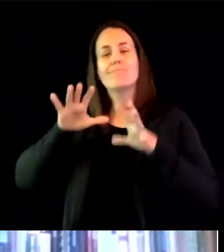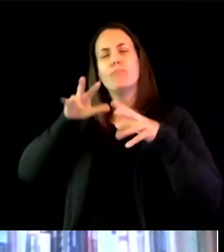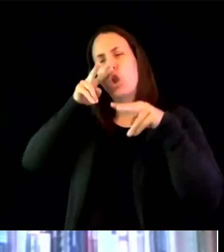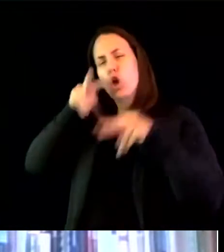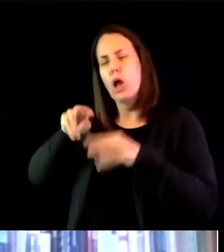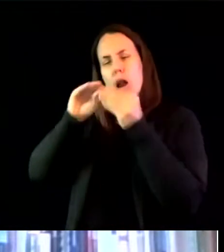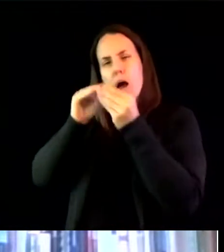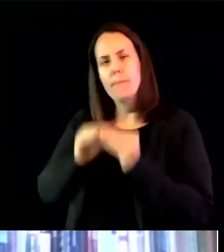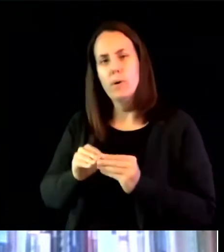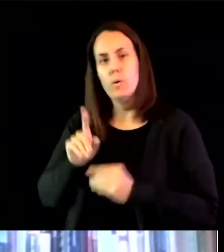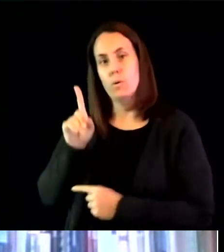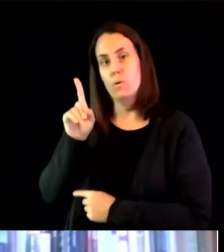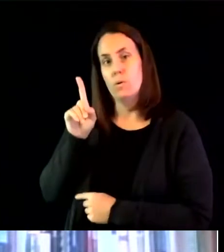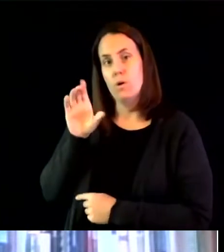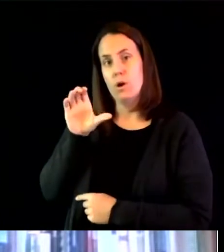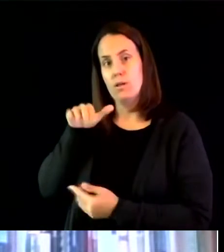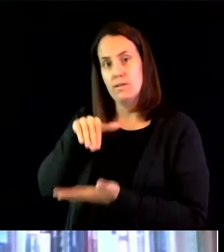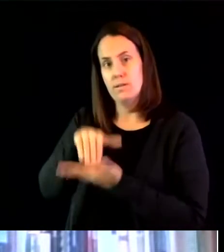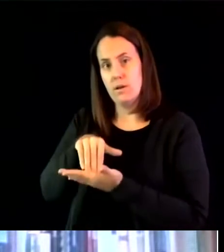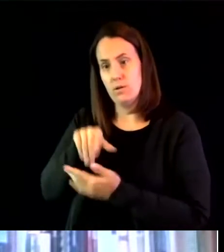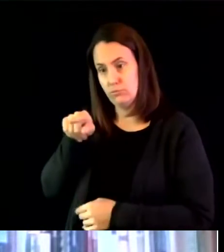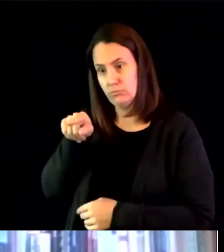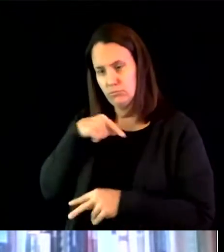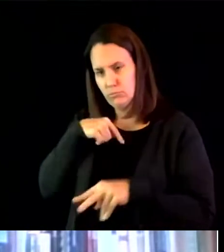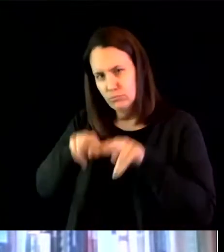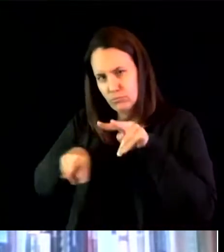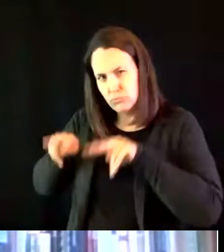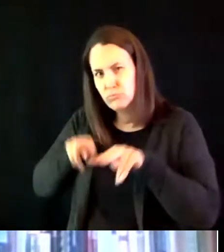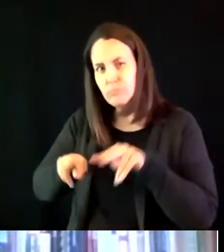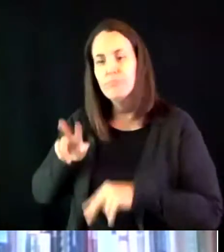weeks. Every other county in the state is